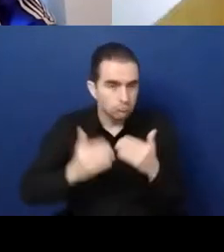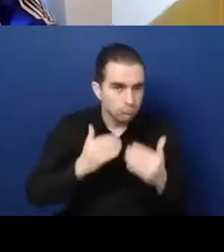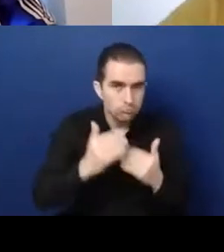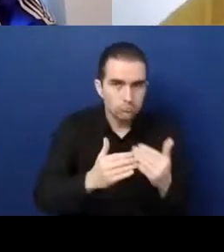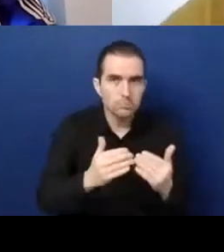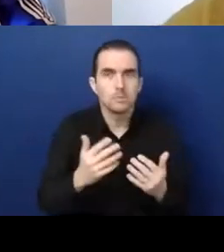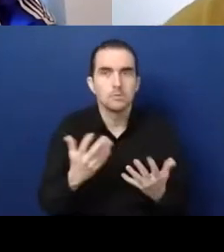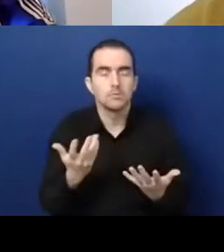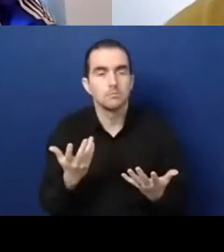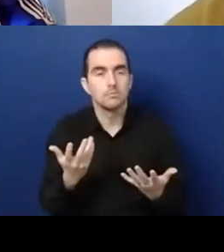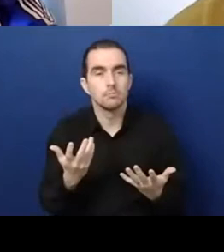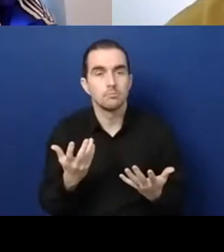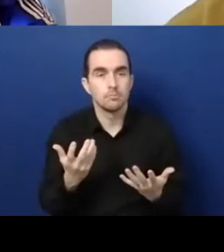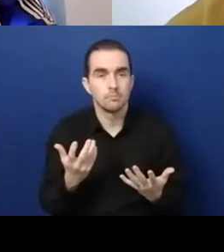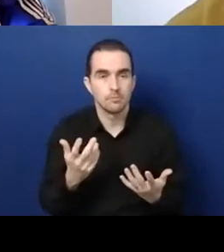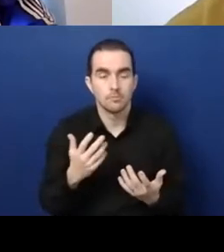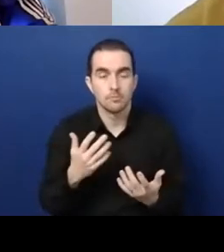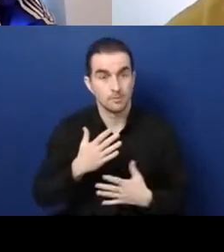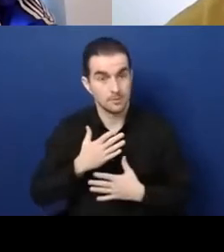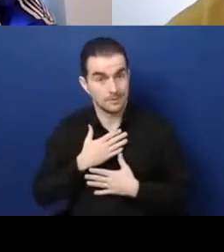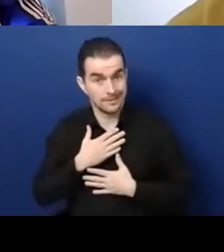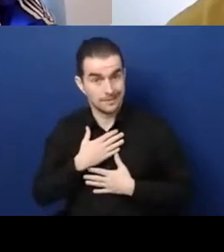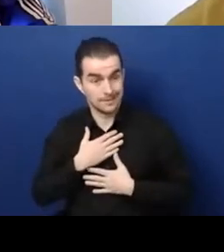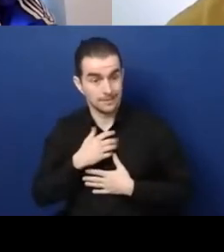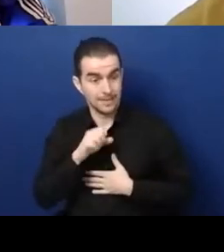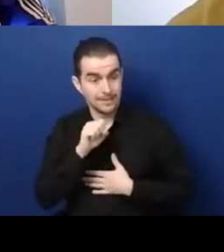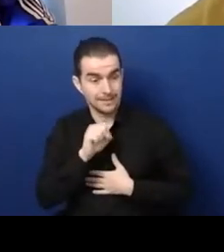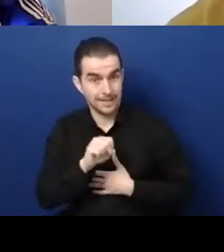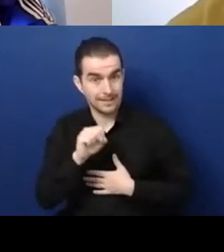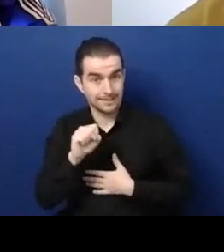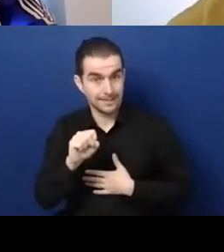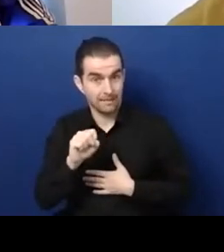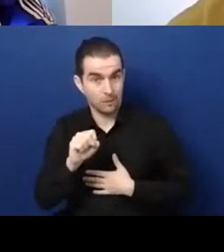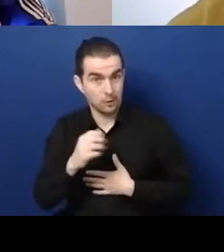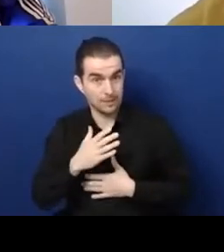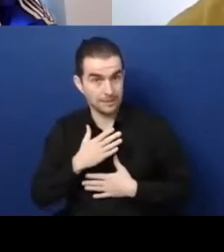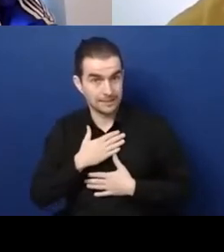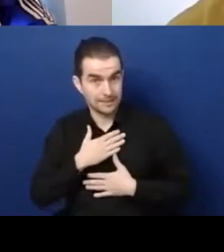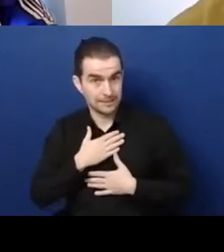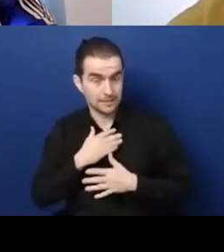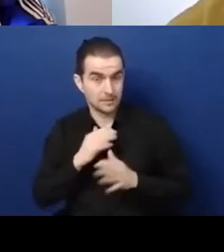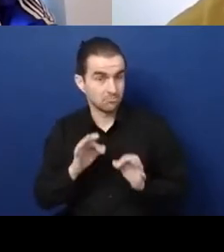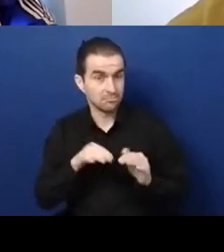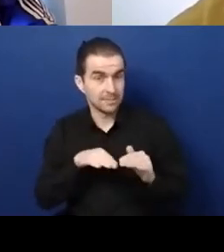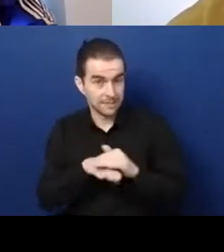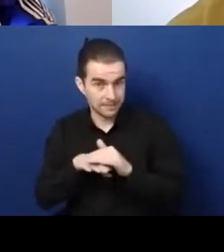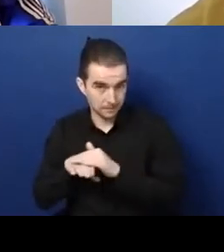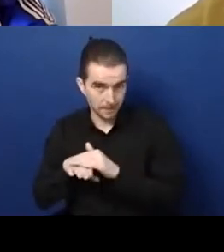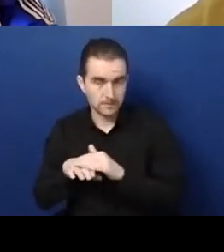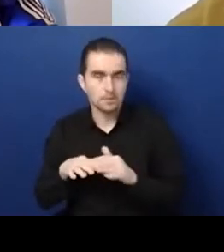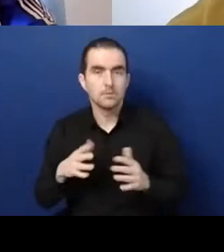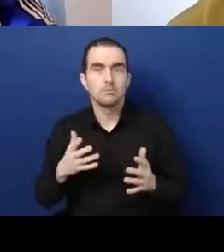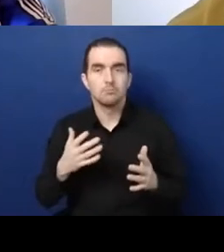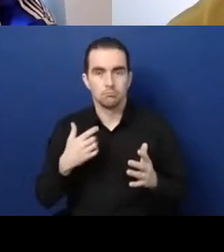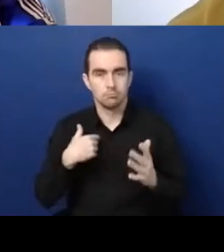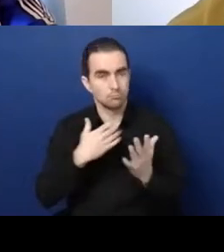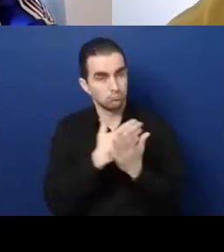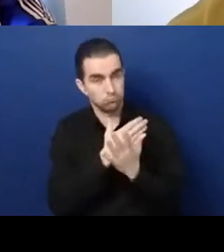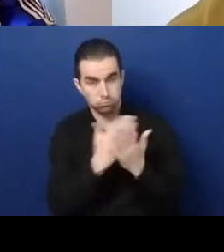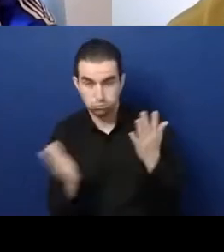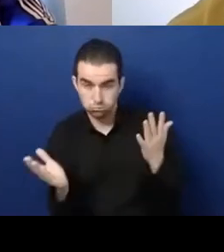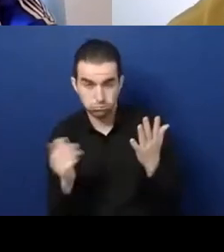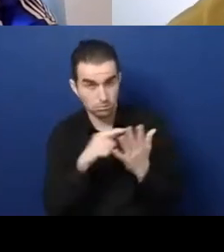formats, everything is screen reader accessible, and we are encouraged to create simple documents so that they can also